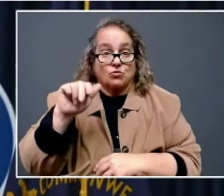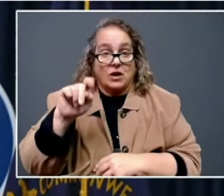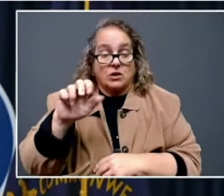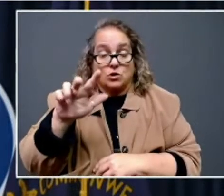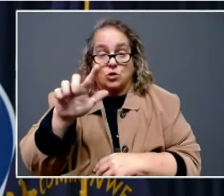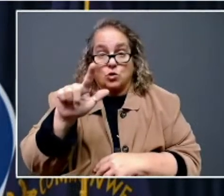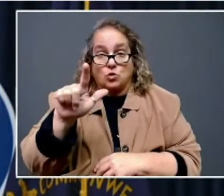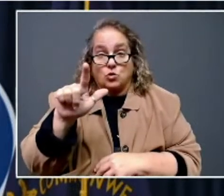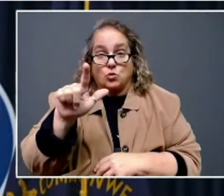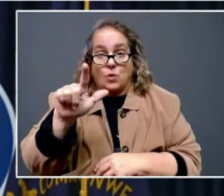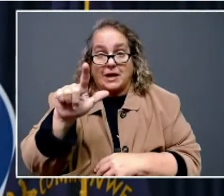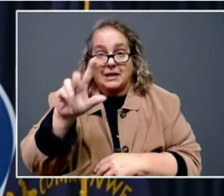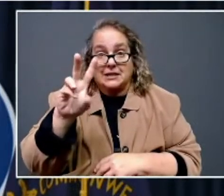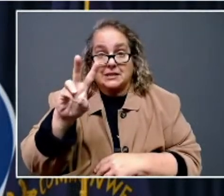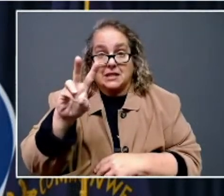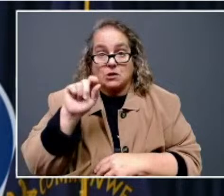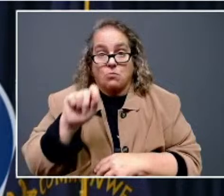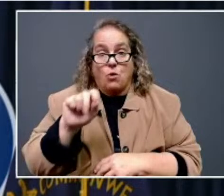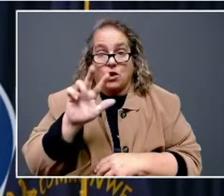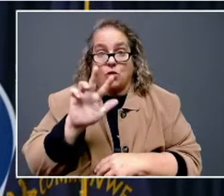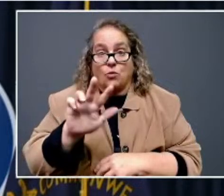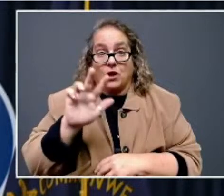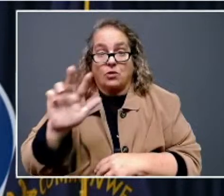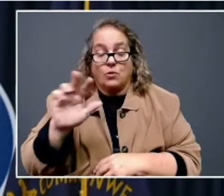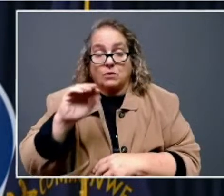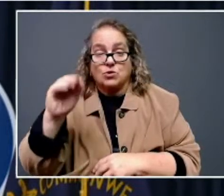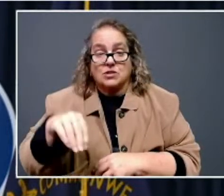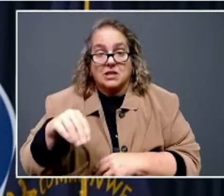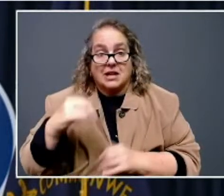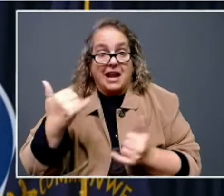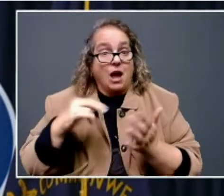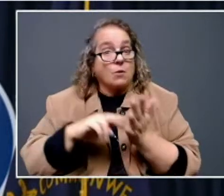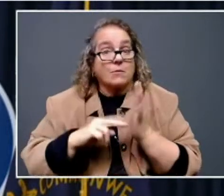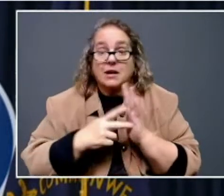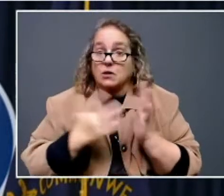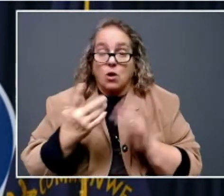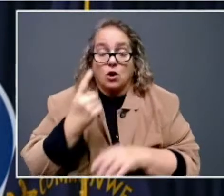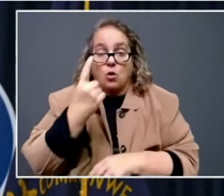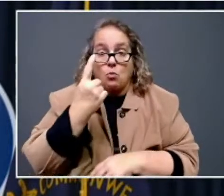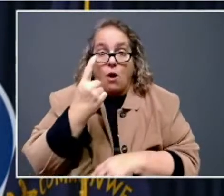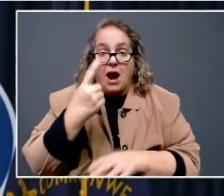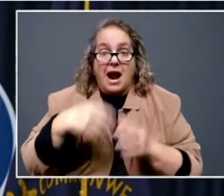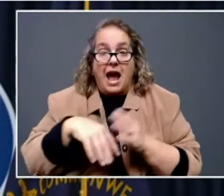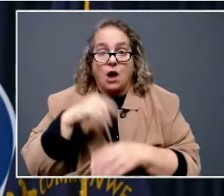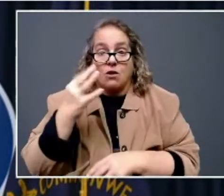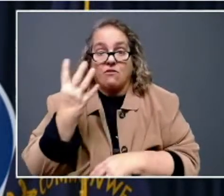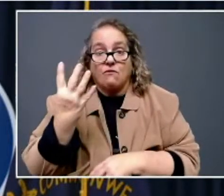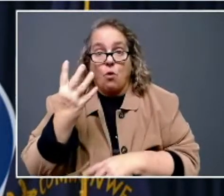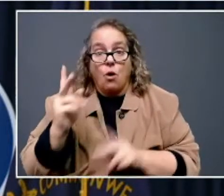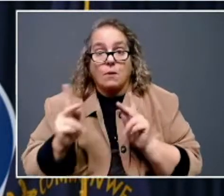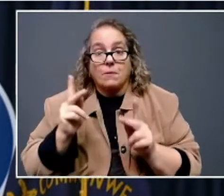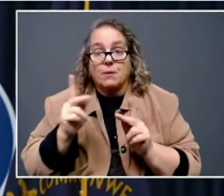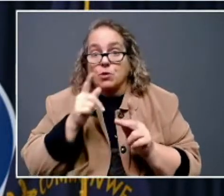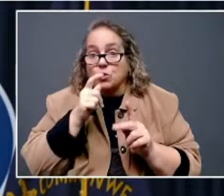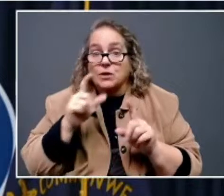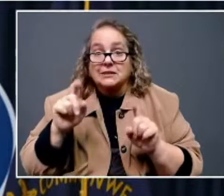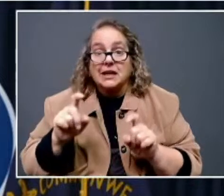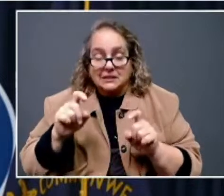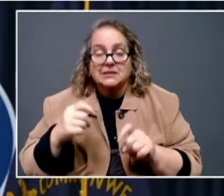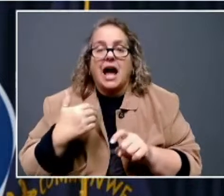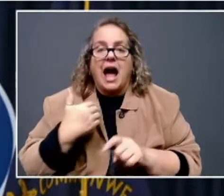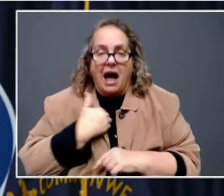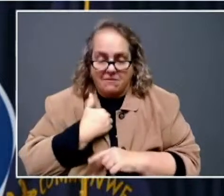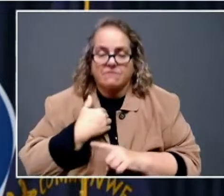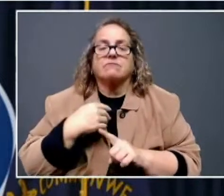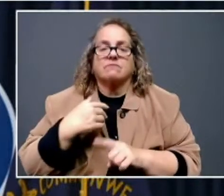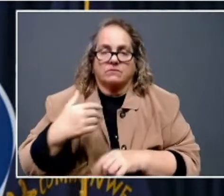26.33%, meaning now more than 1 in 4 people who get tested are testing positive. We have never seen that